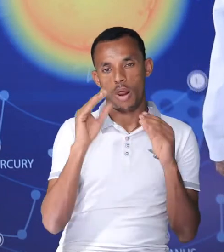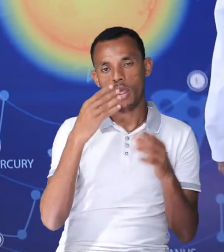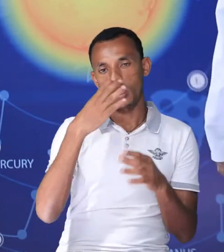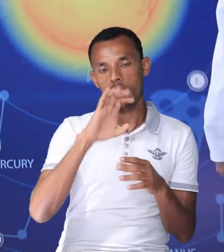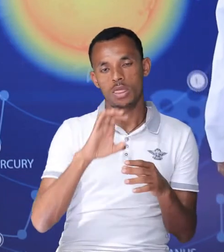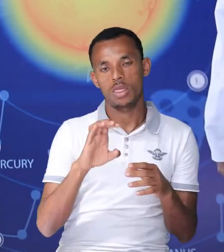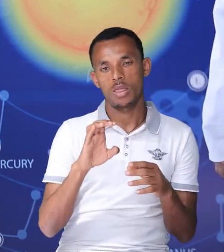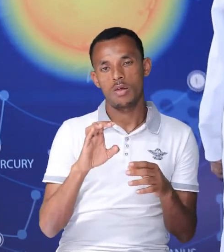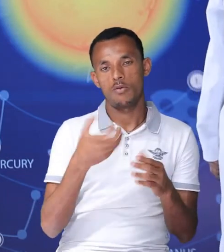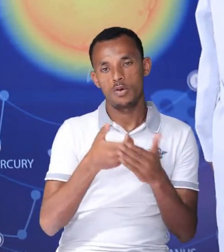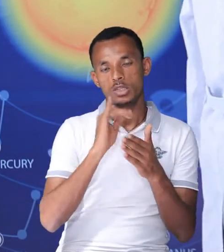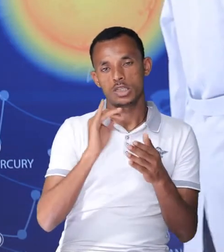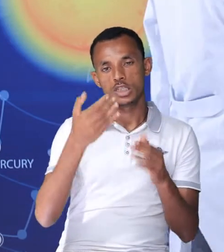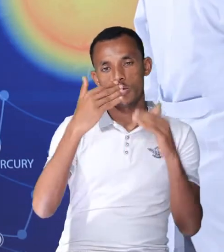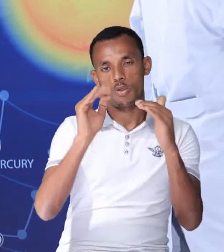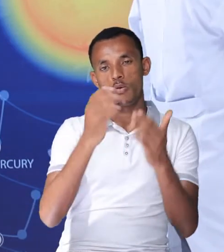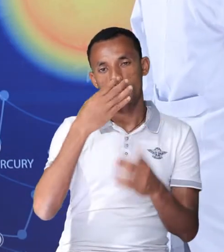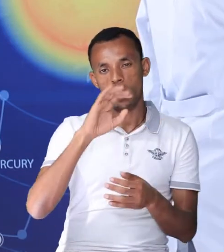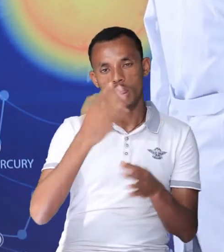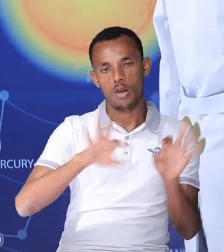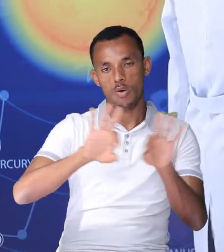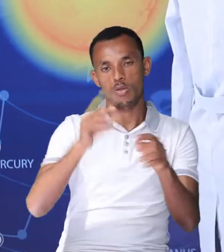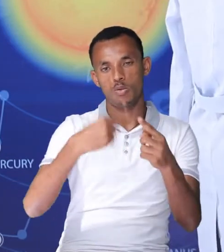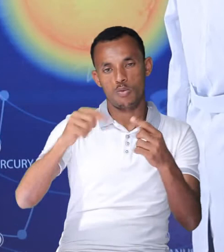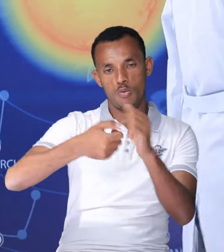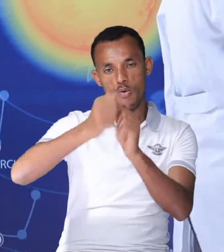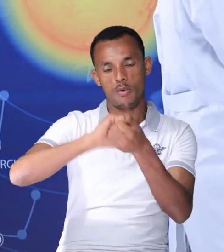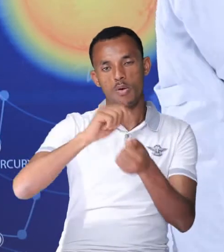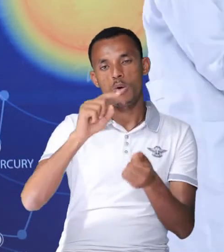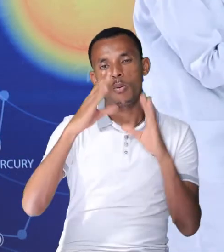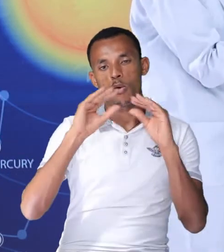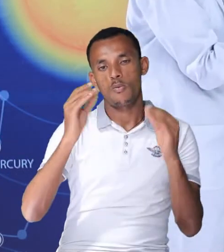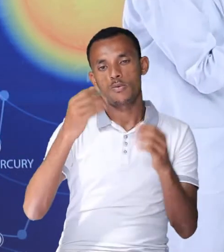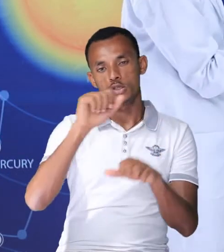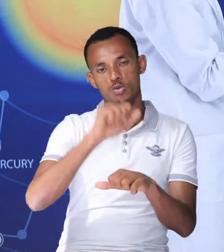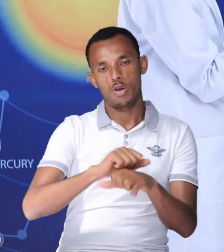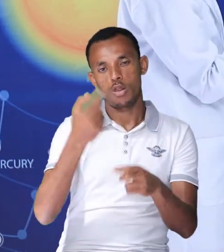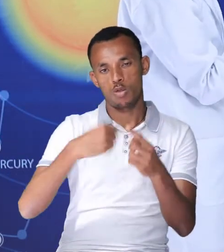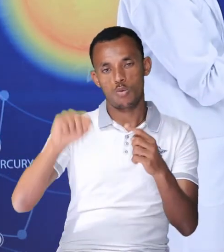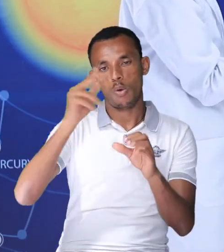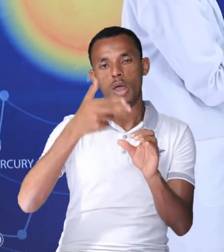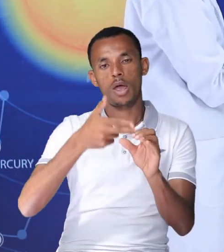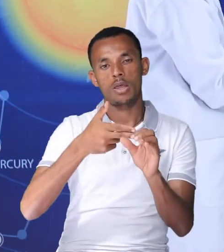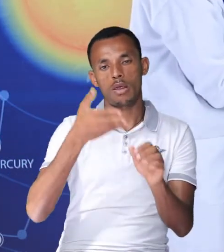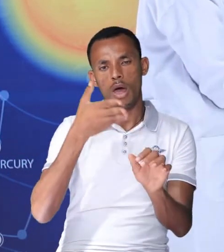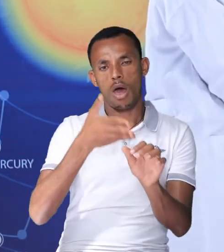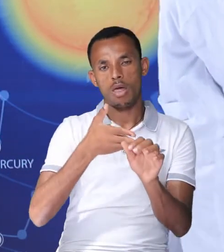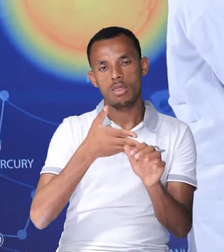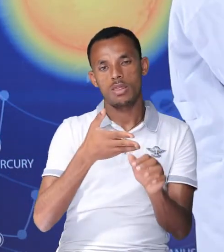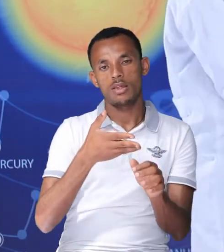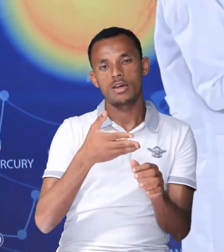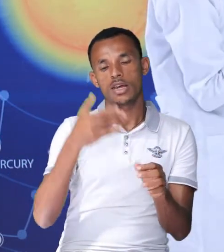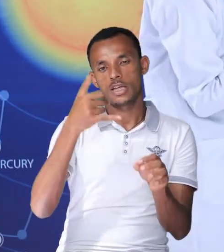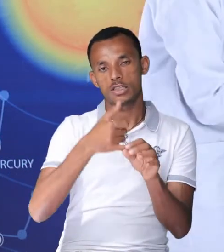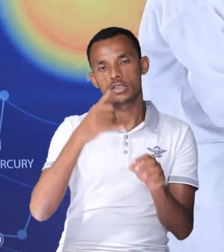heat. Molar heat of fusion is the quantity of heat required to convert 1 mole of a solid to a gas at its